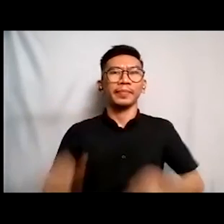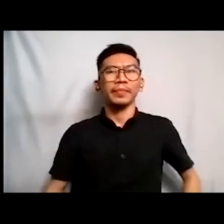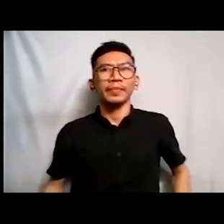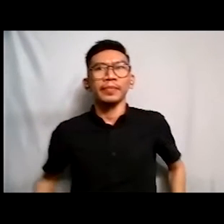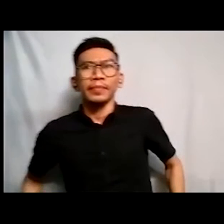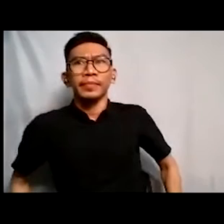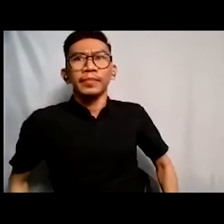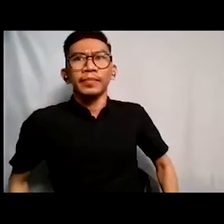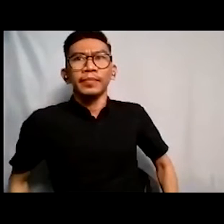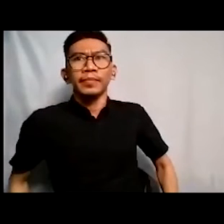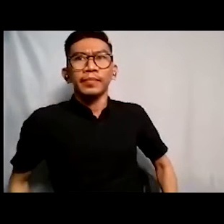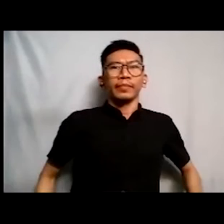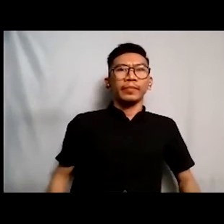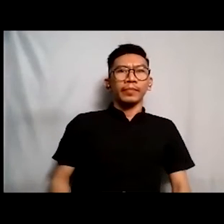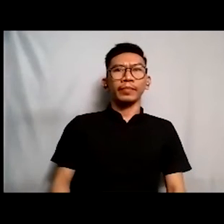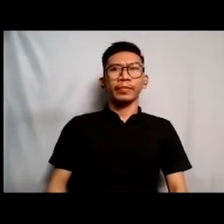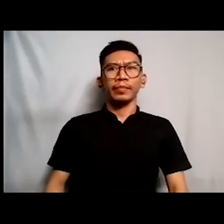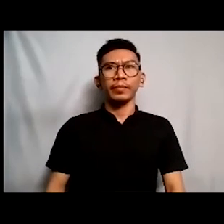like.